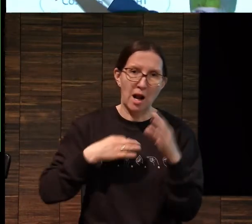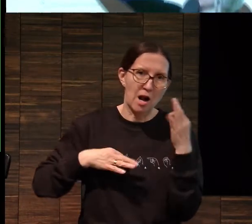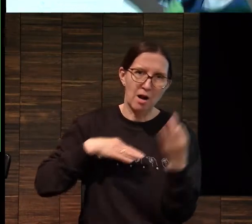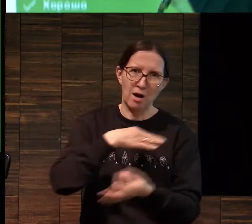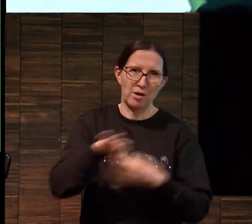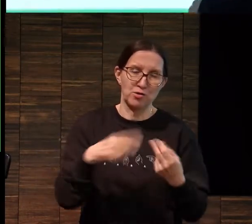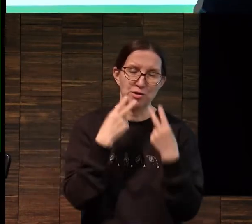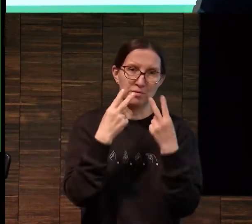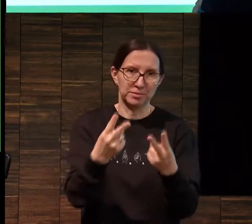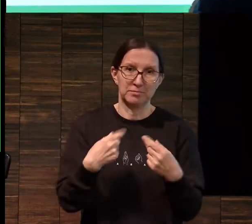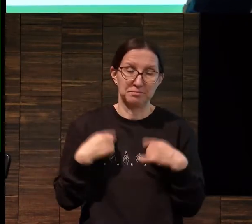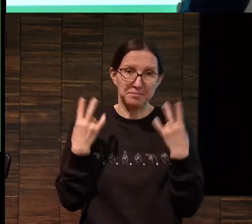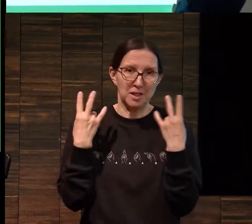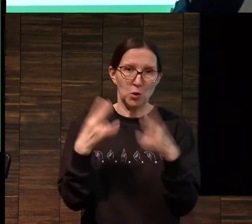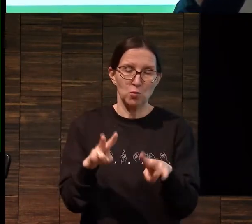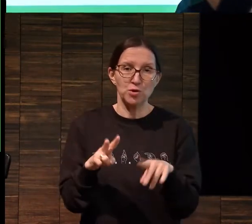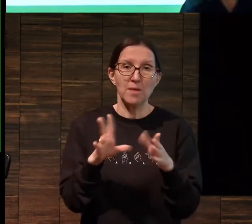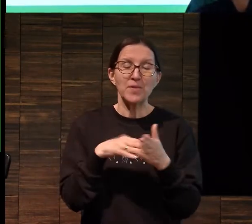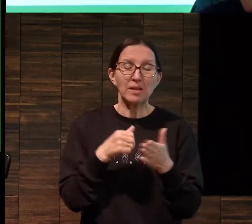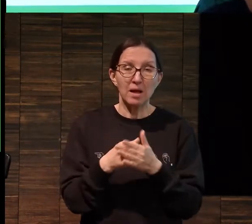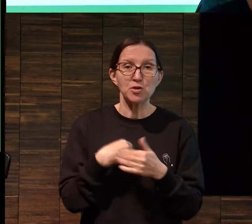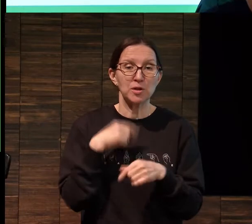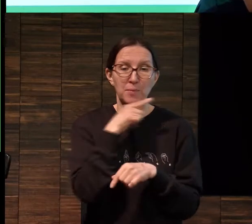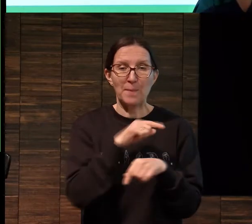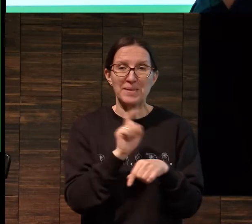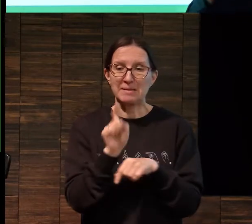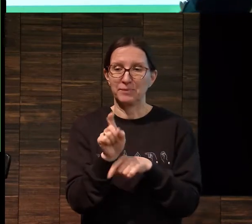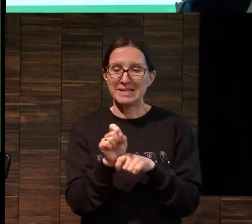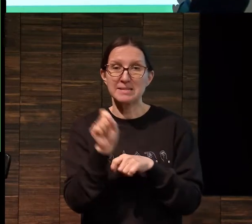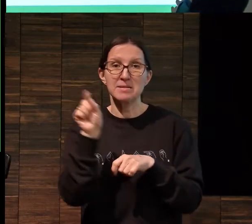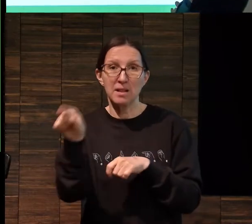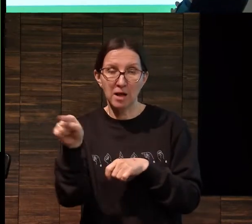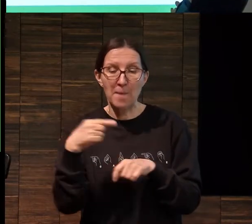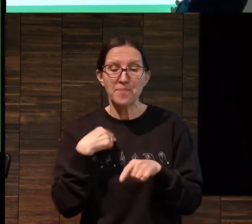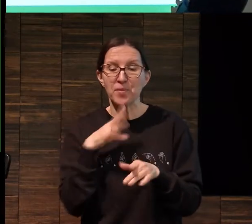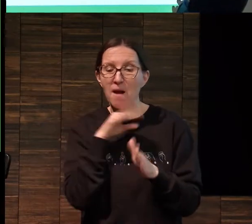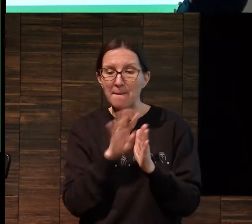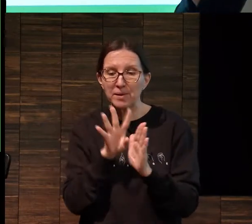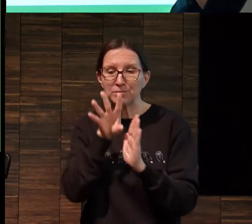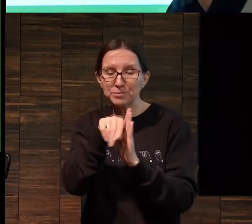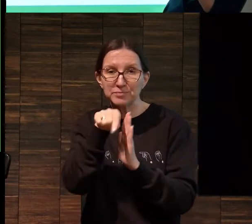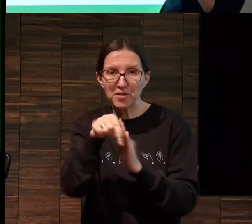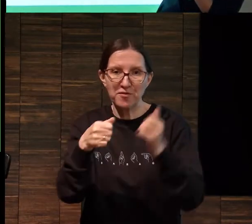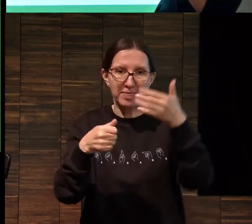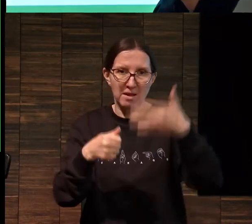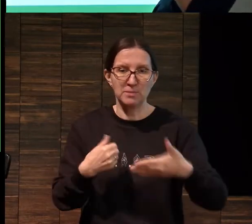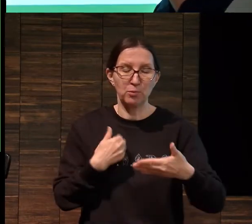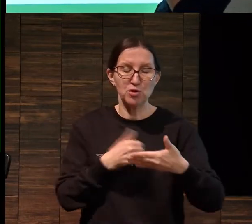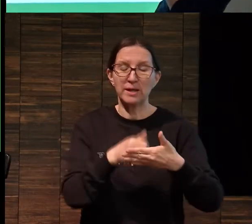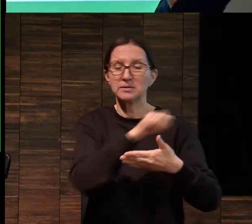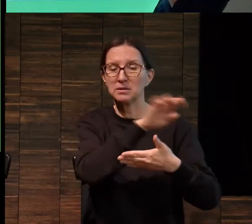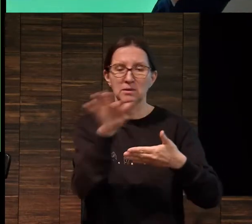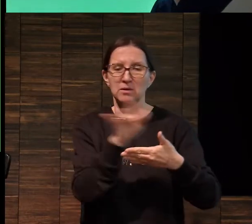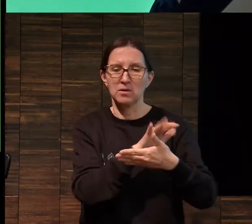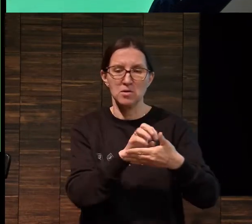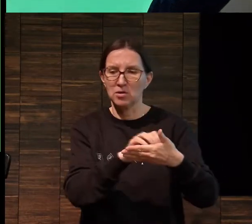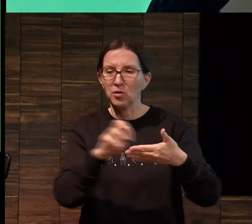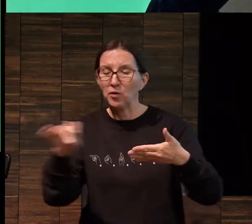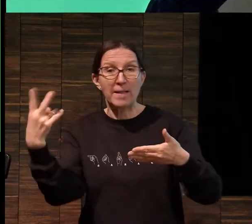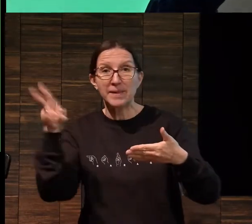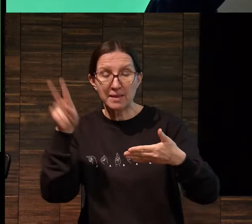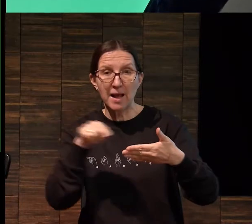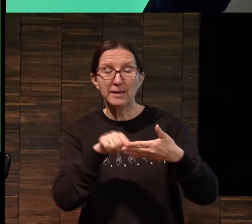for seeing people, this is also rubbish. Why do I need to see it? You can